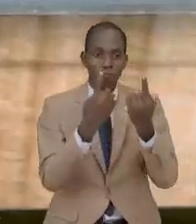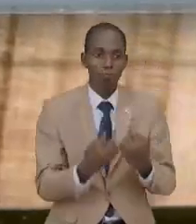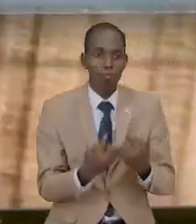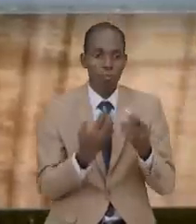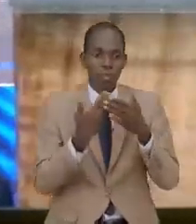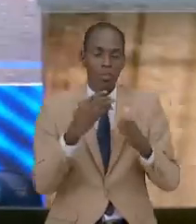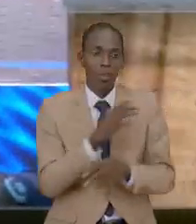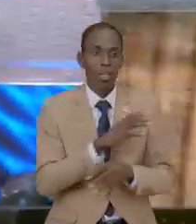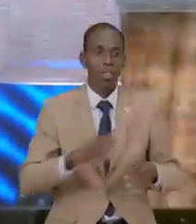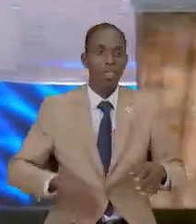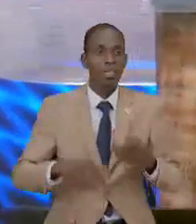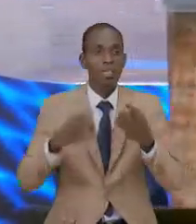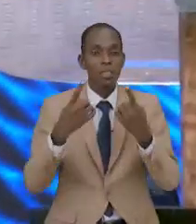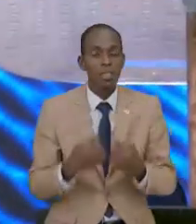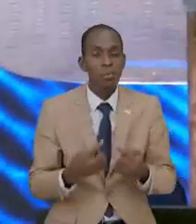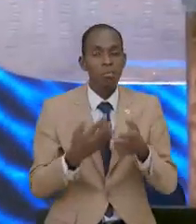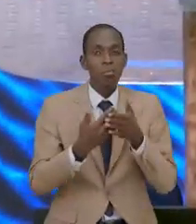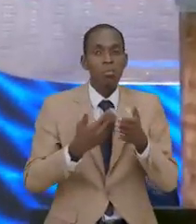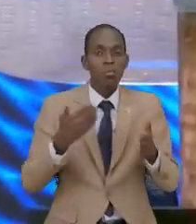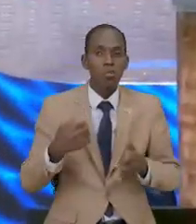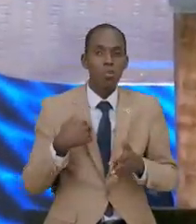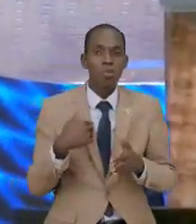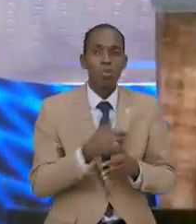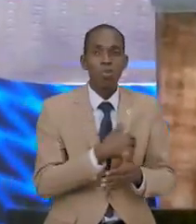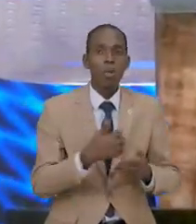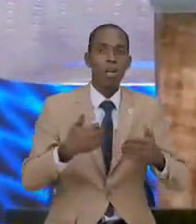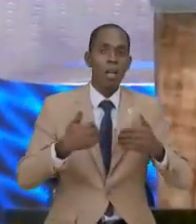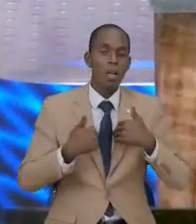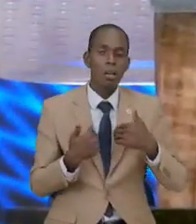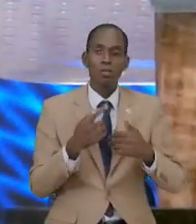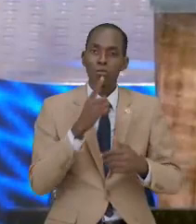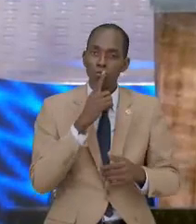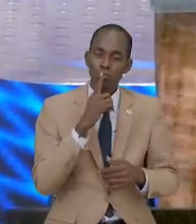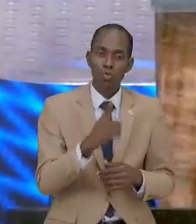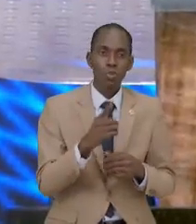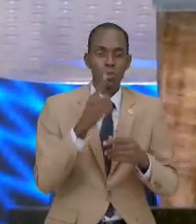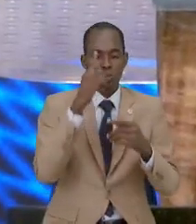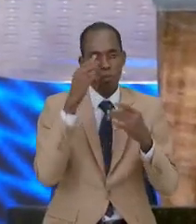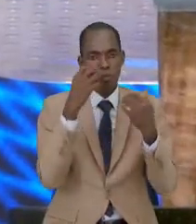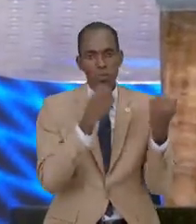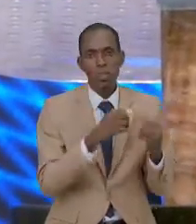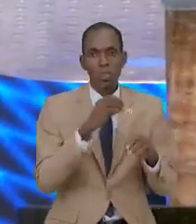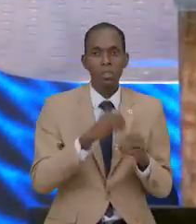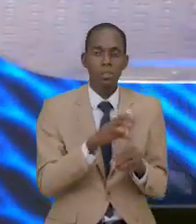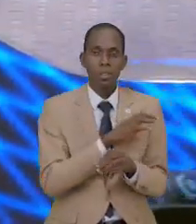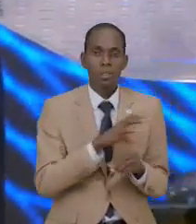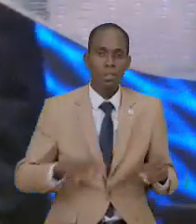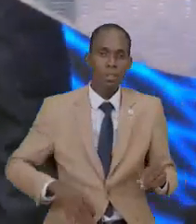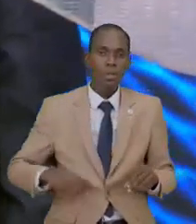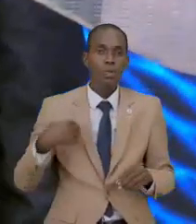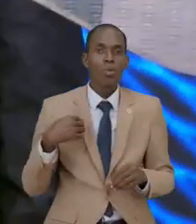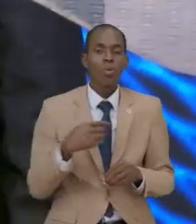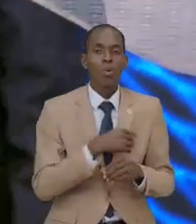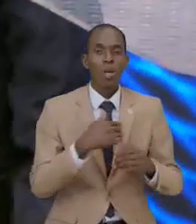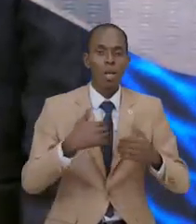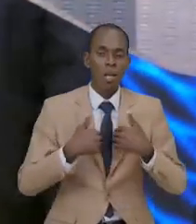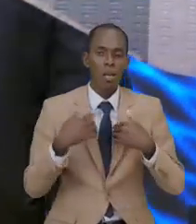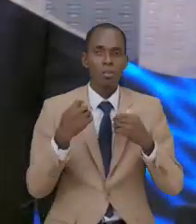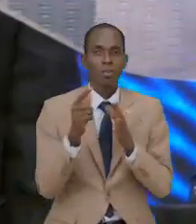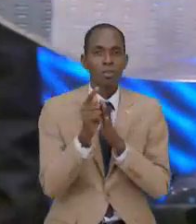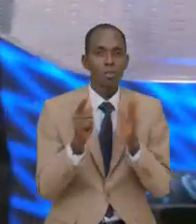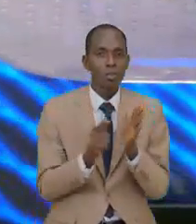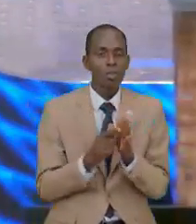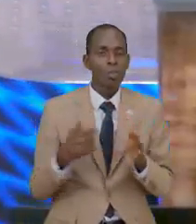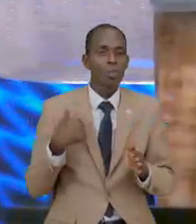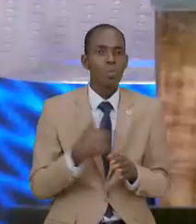Christ came, and before we had real faith in Christ, we had the law. We were